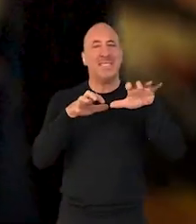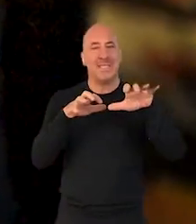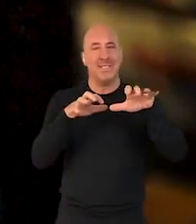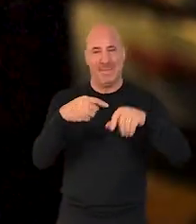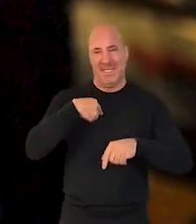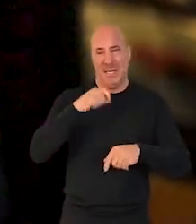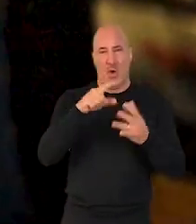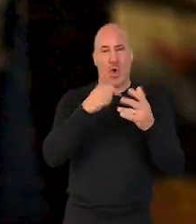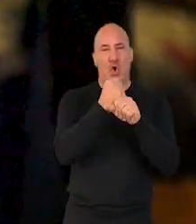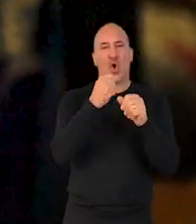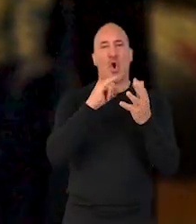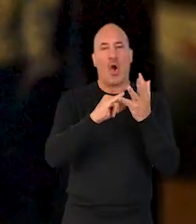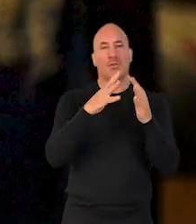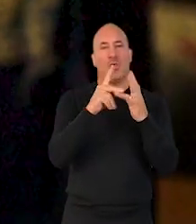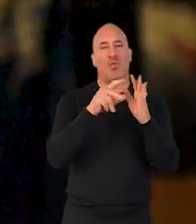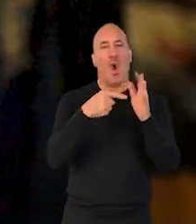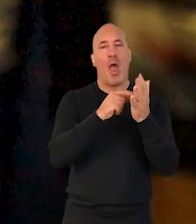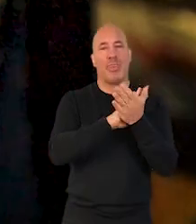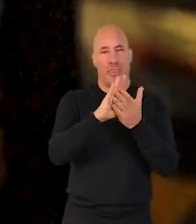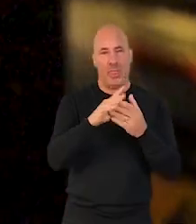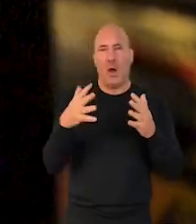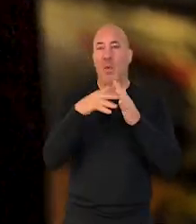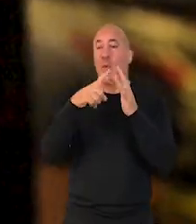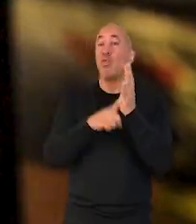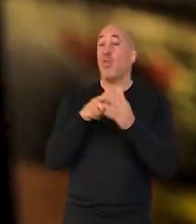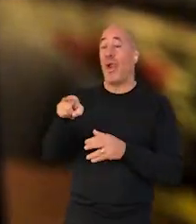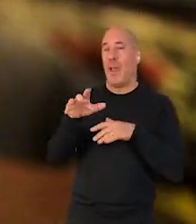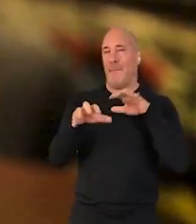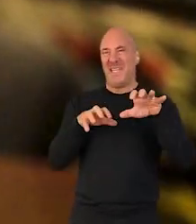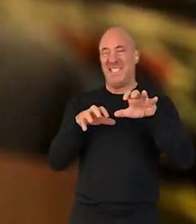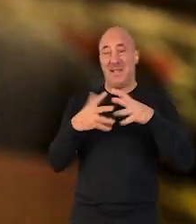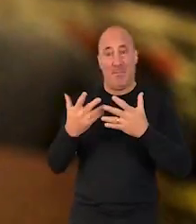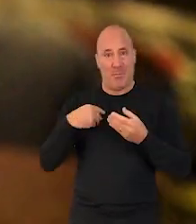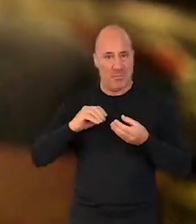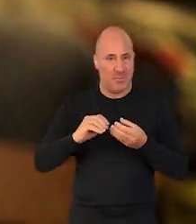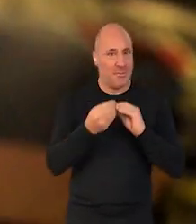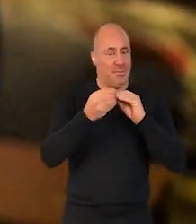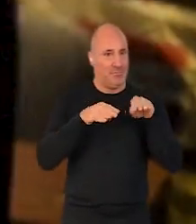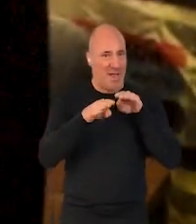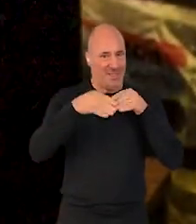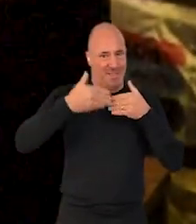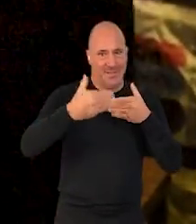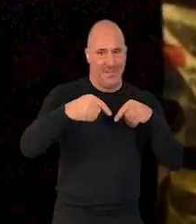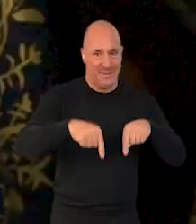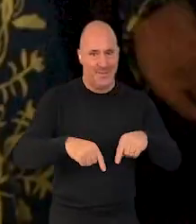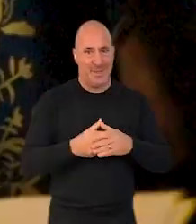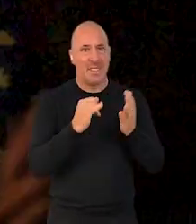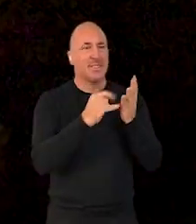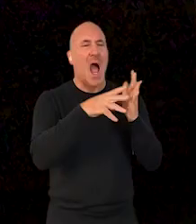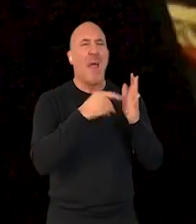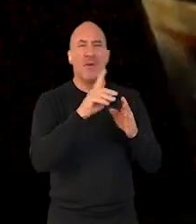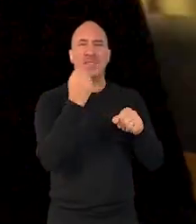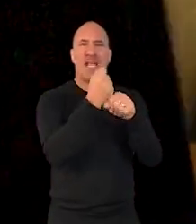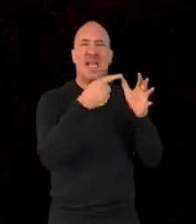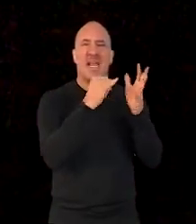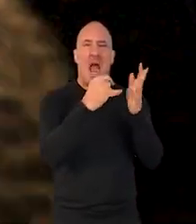scene 2 of the production Beauty and the Beast with me as Cogsworth, Will as the Beast, Simon